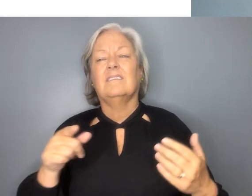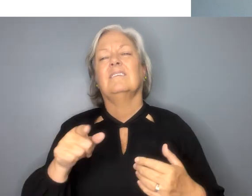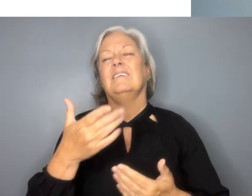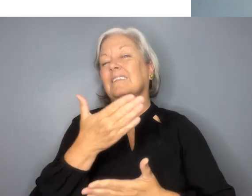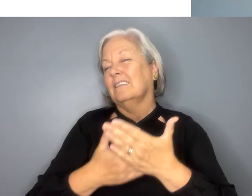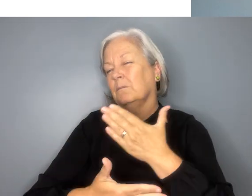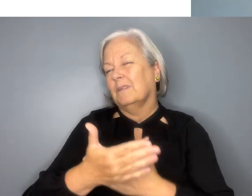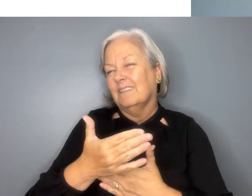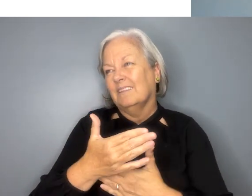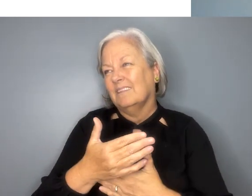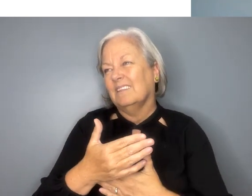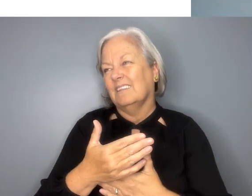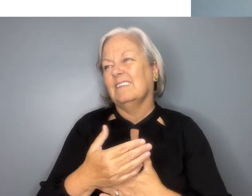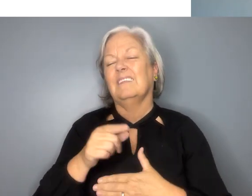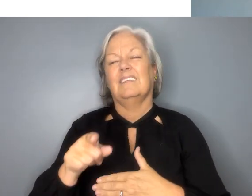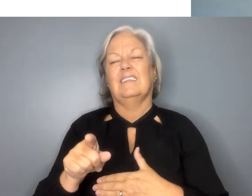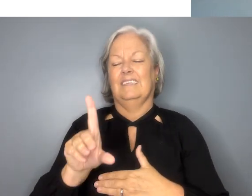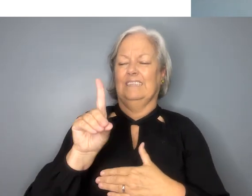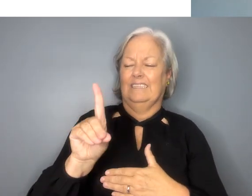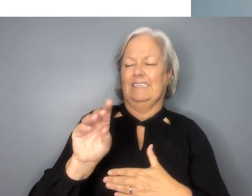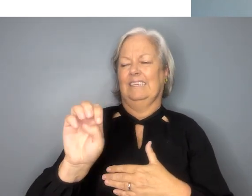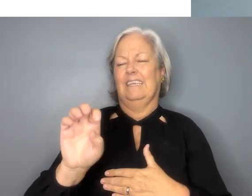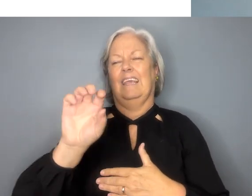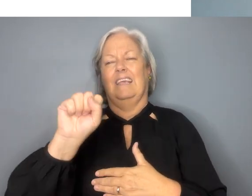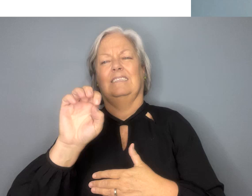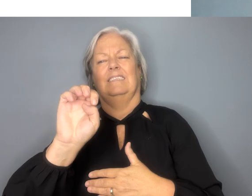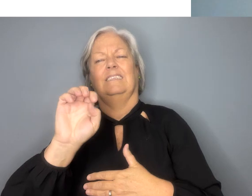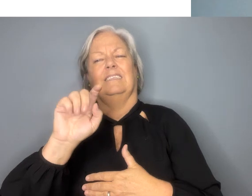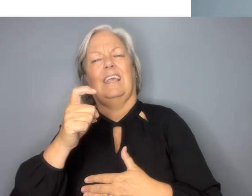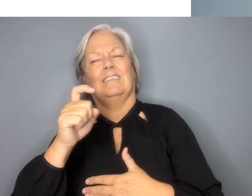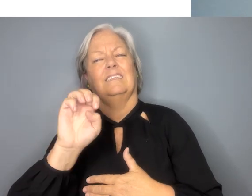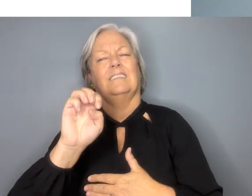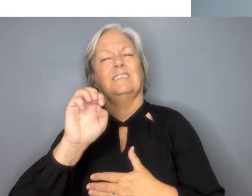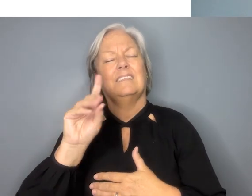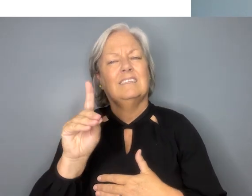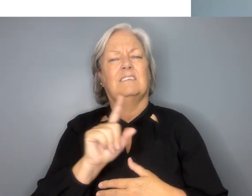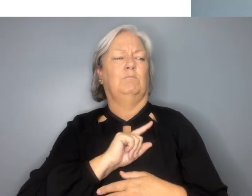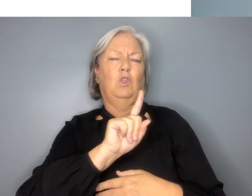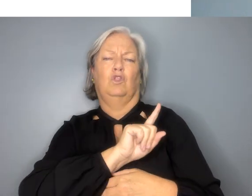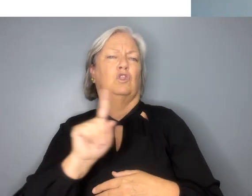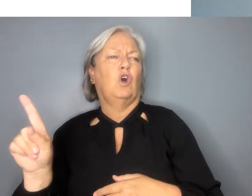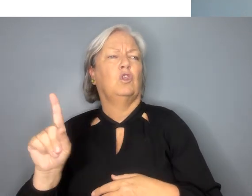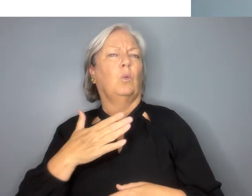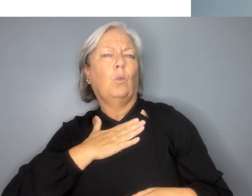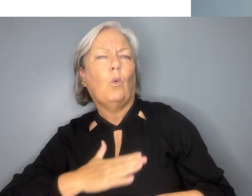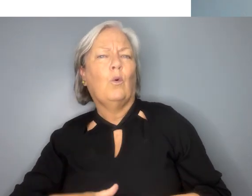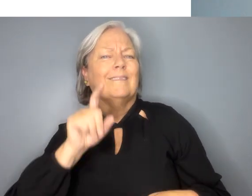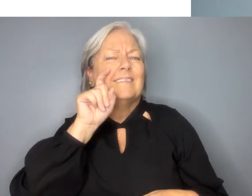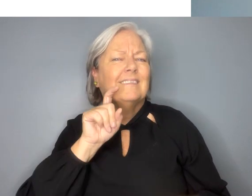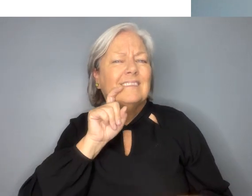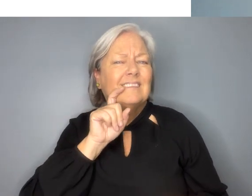against this idea that disability is inherently desexed and that we all are non-sexual